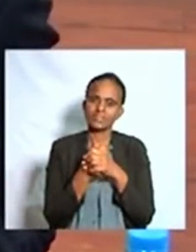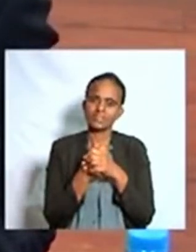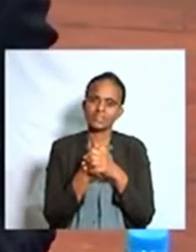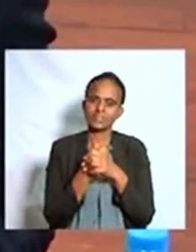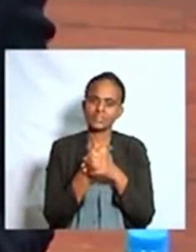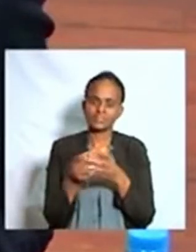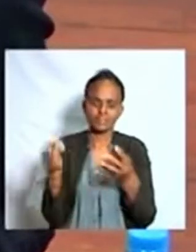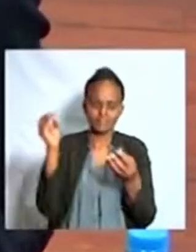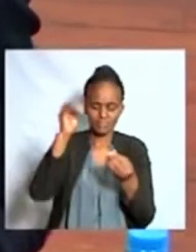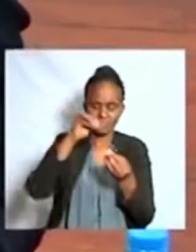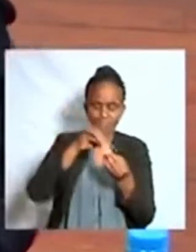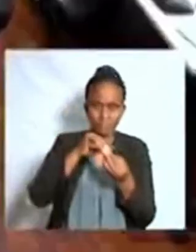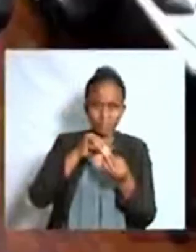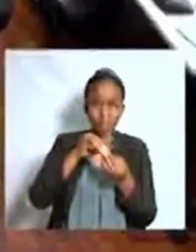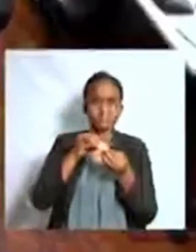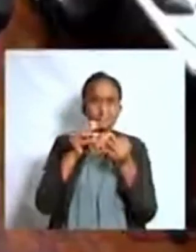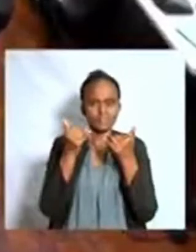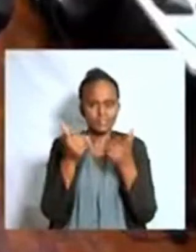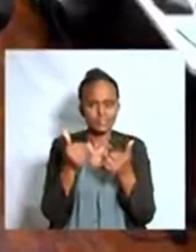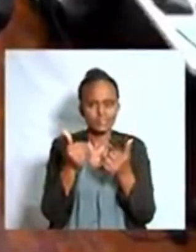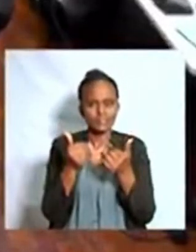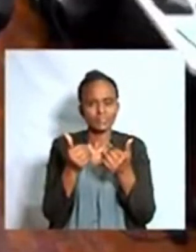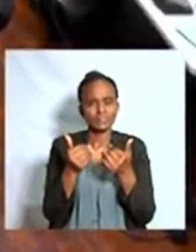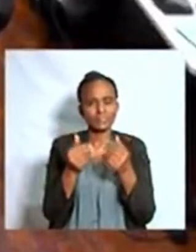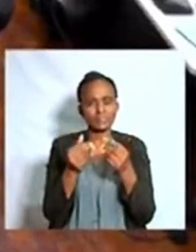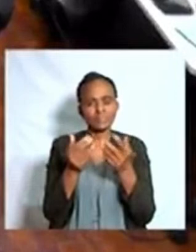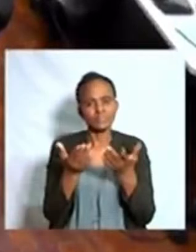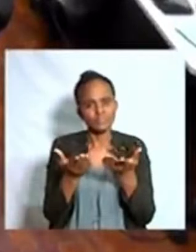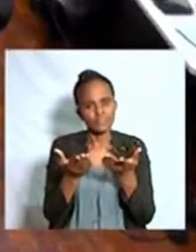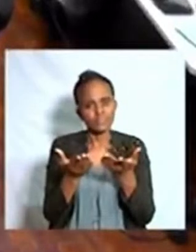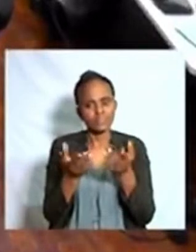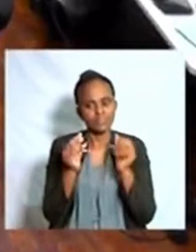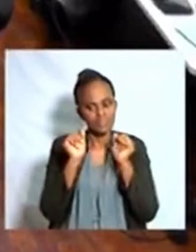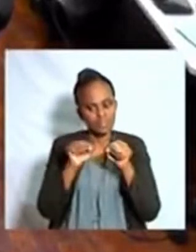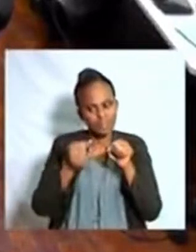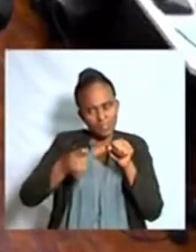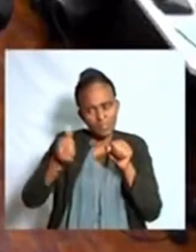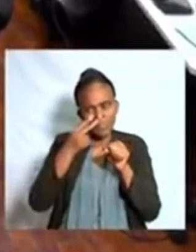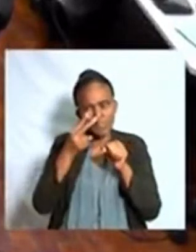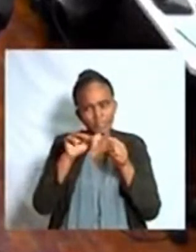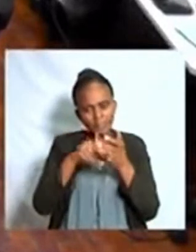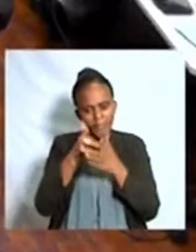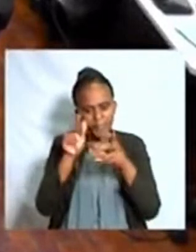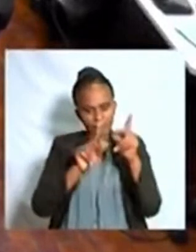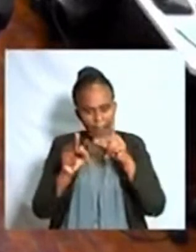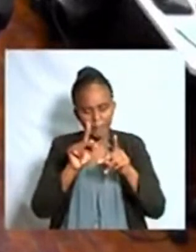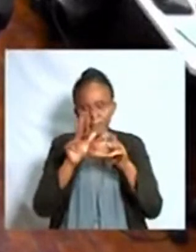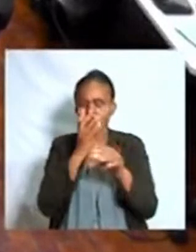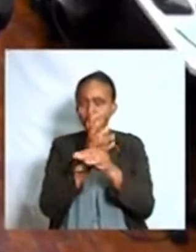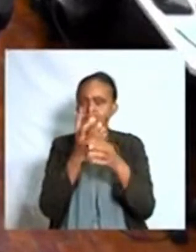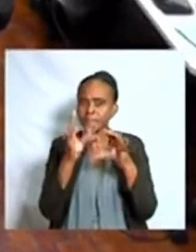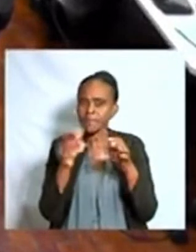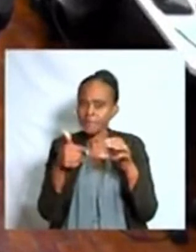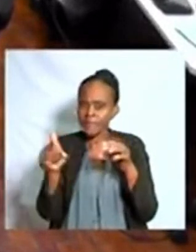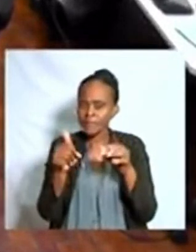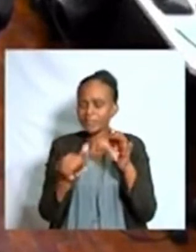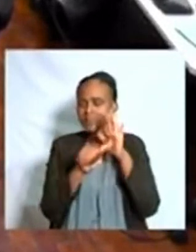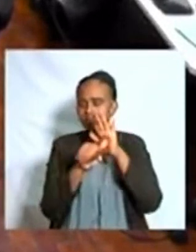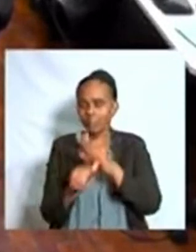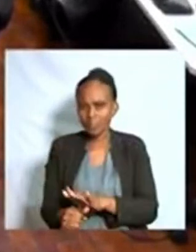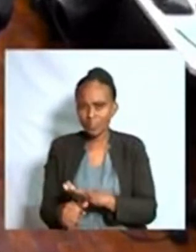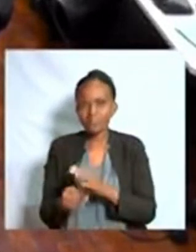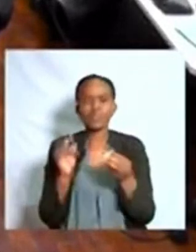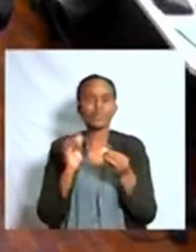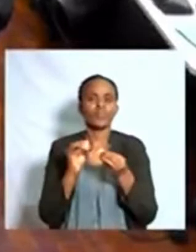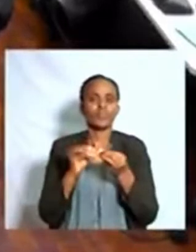In addition, so that they can see how the people of Chinsali have been deprived, they